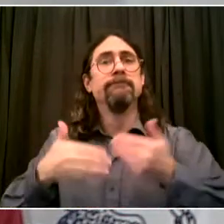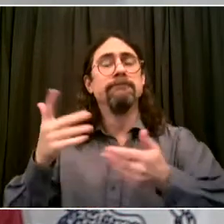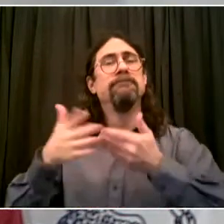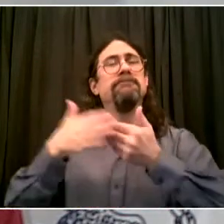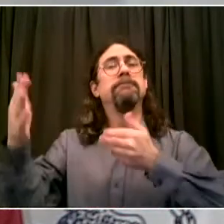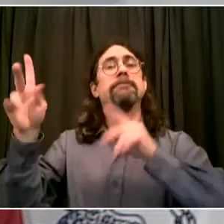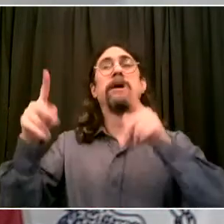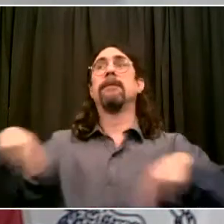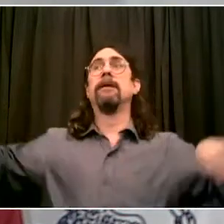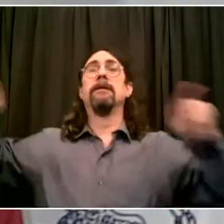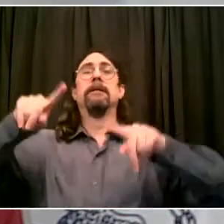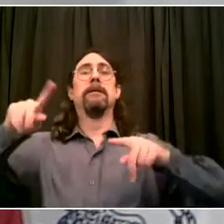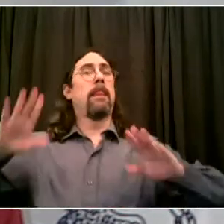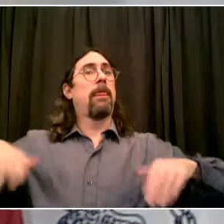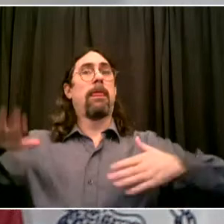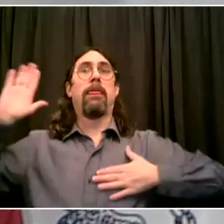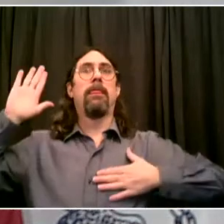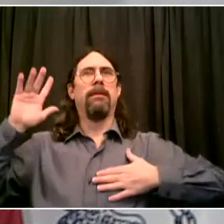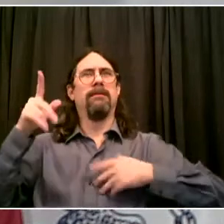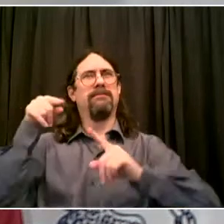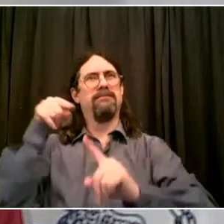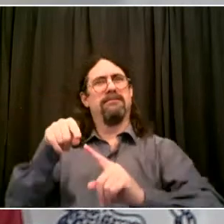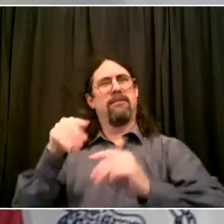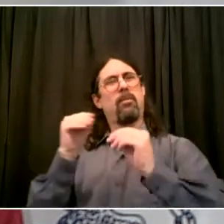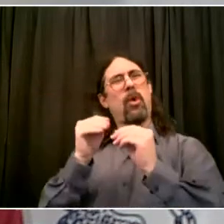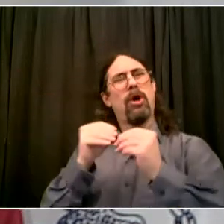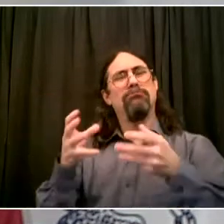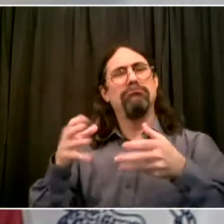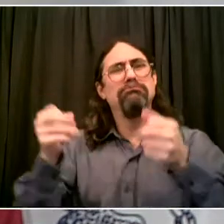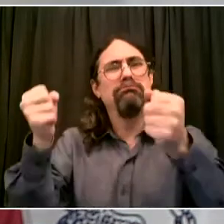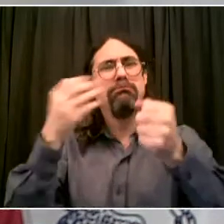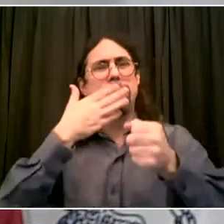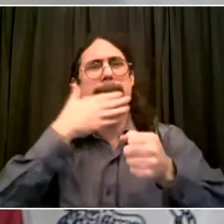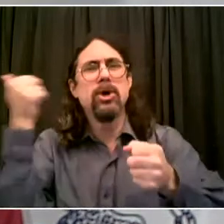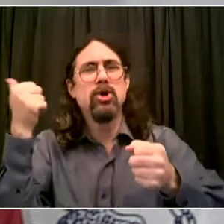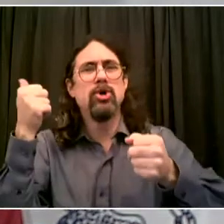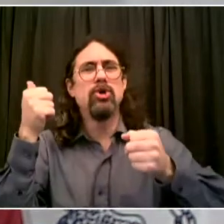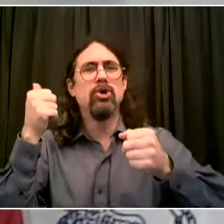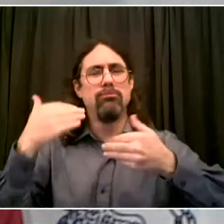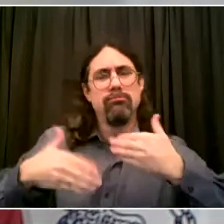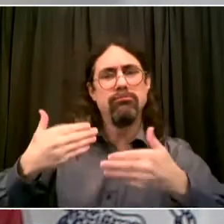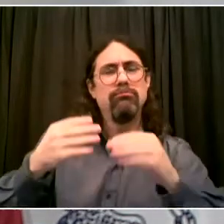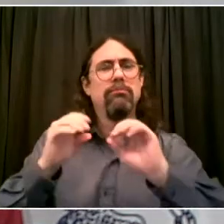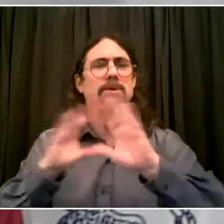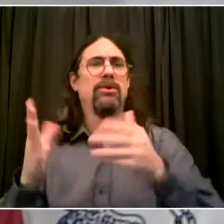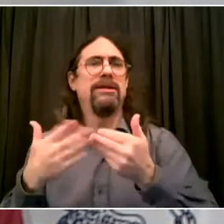look at. Go ahead. Next is Emma from the New York Times.